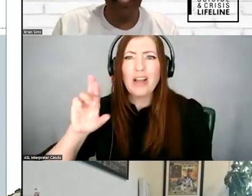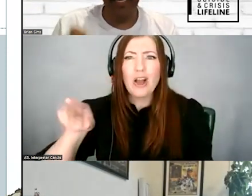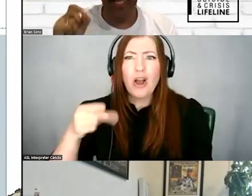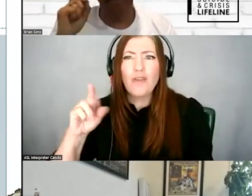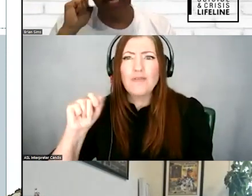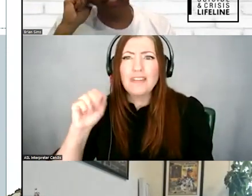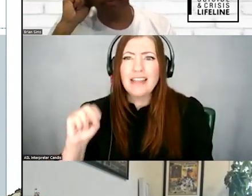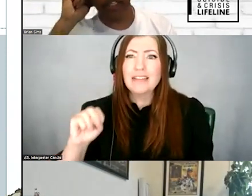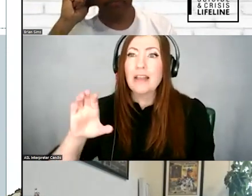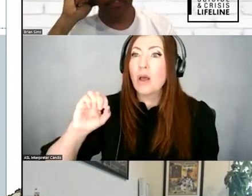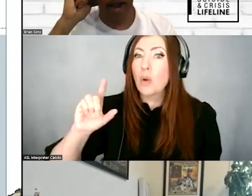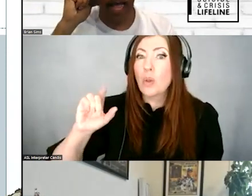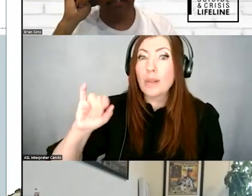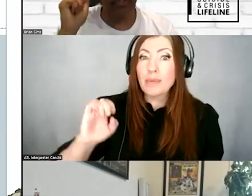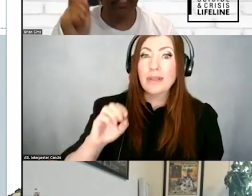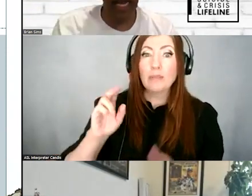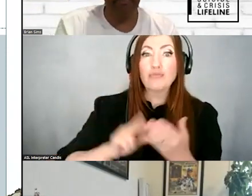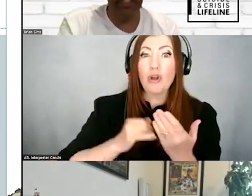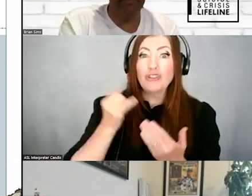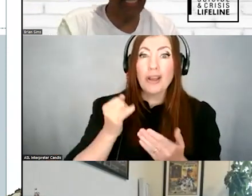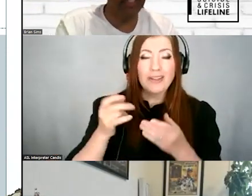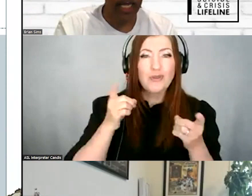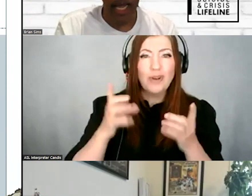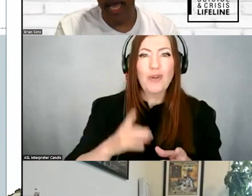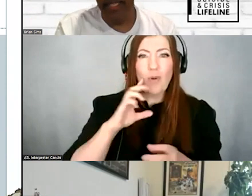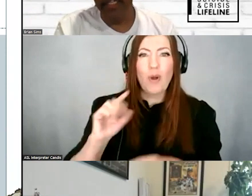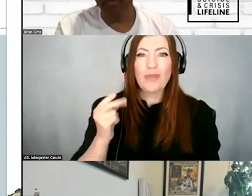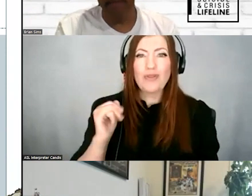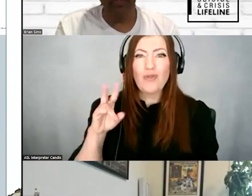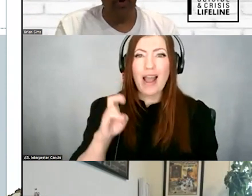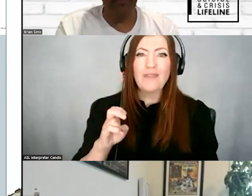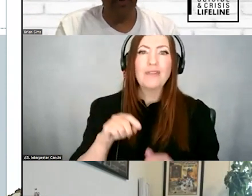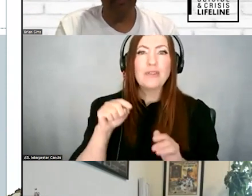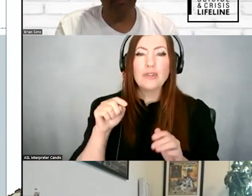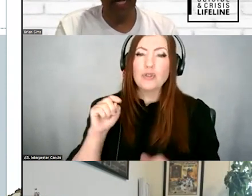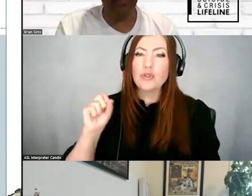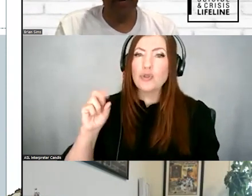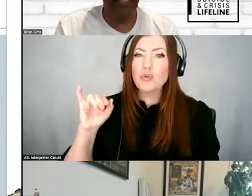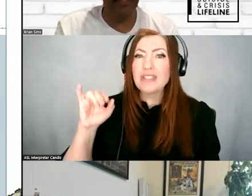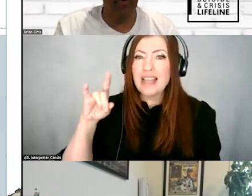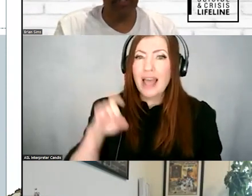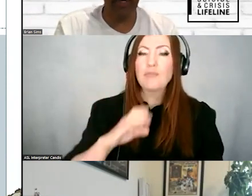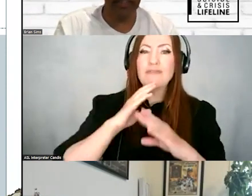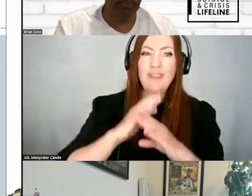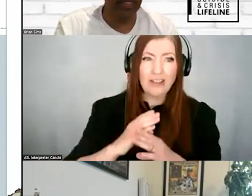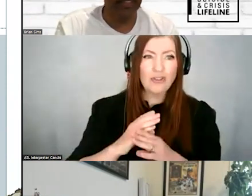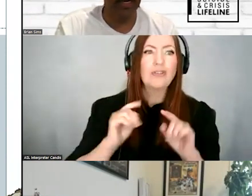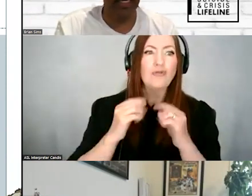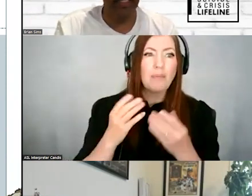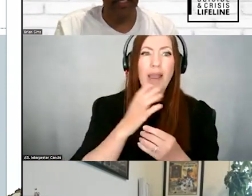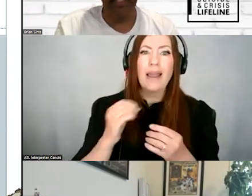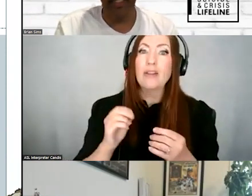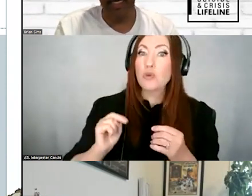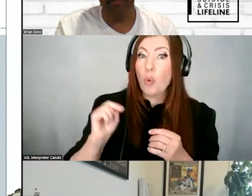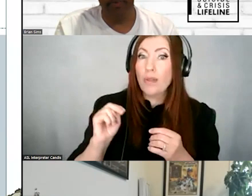Colbie is the project director for Thrive, the Suicide Prevention Project, and the Tribal Opioid Response Grants at the Northwest Portland